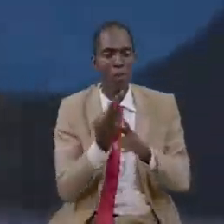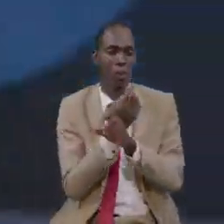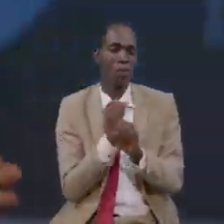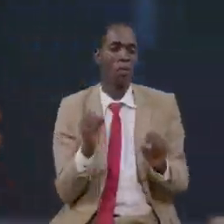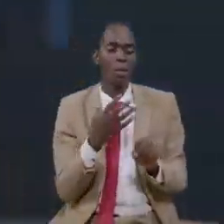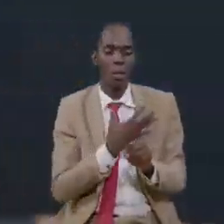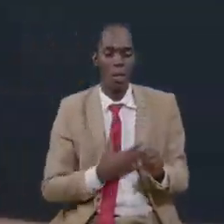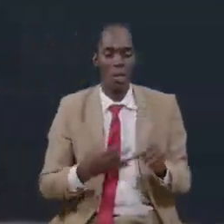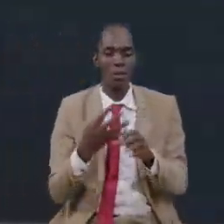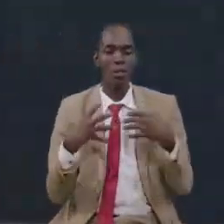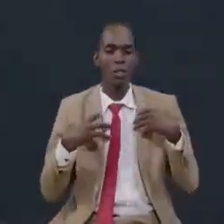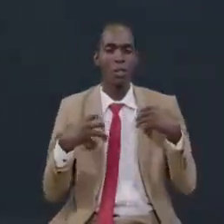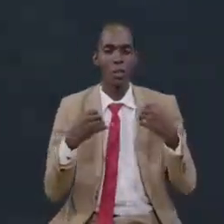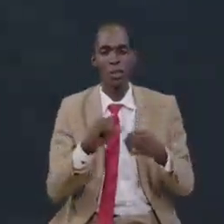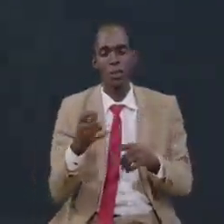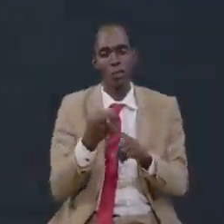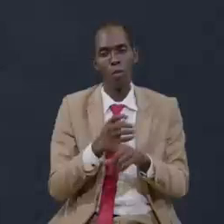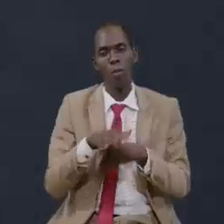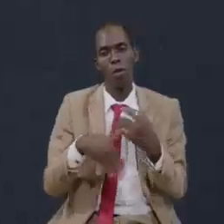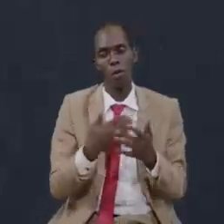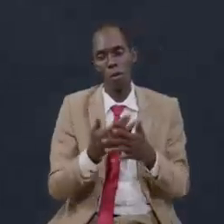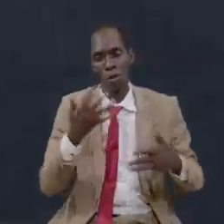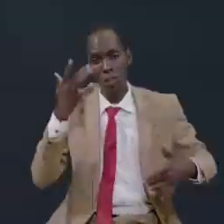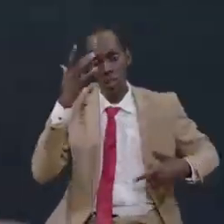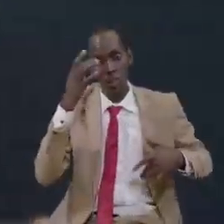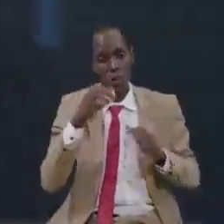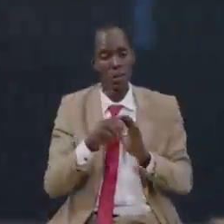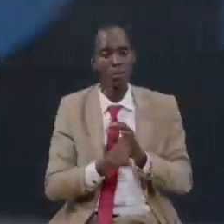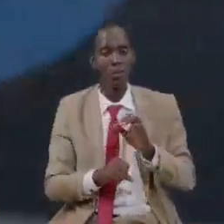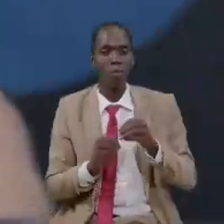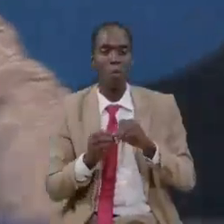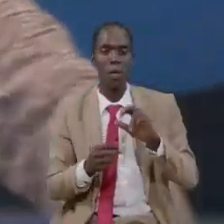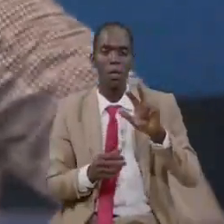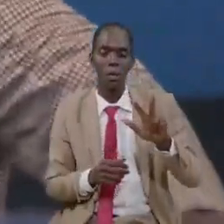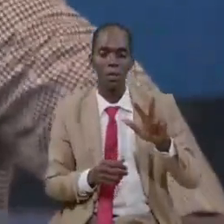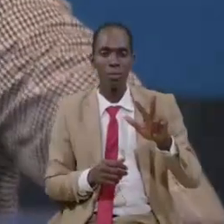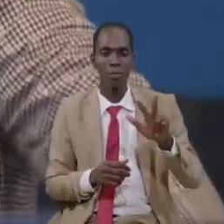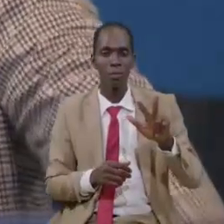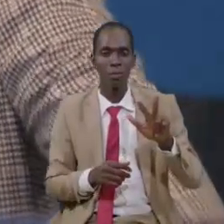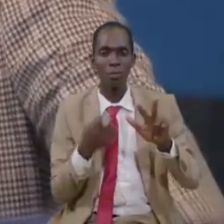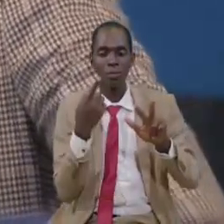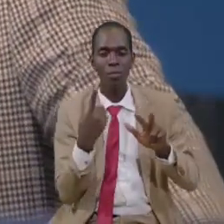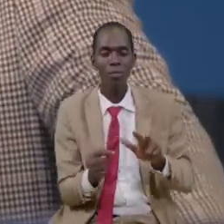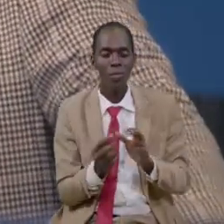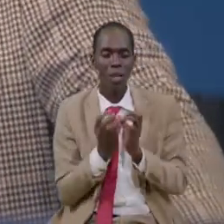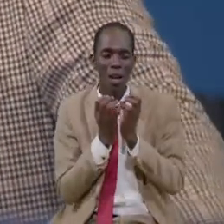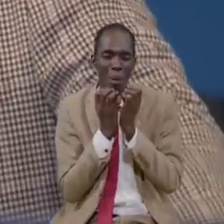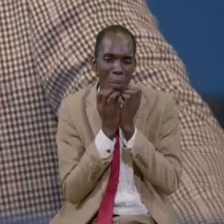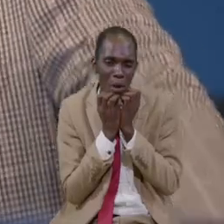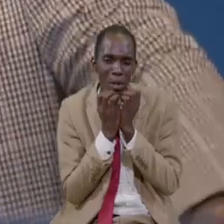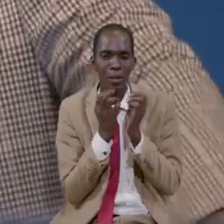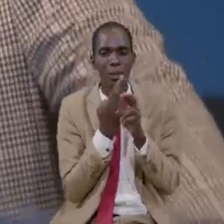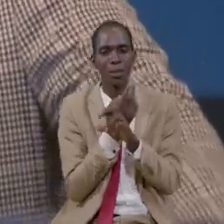all sicknesses. We're looking at number three here. Number three is the precious redemption. Precious